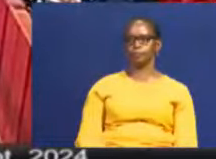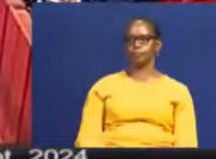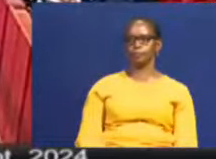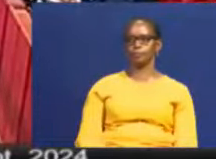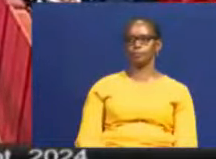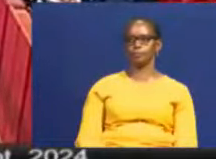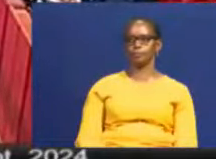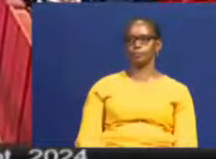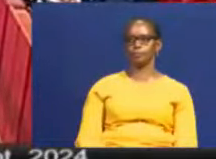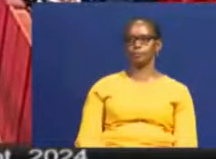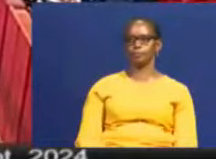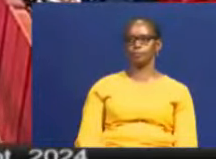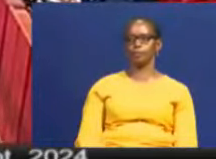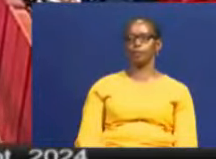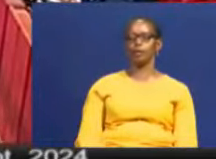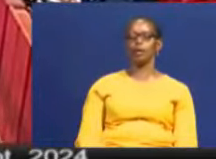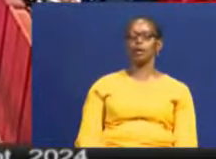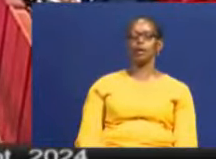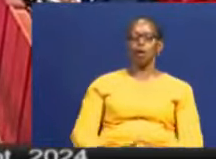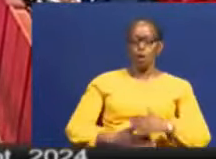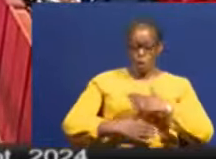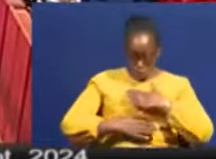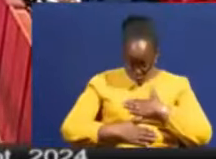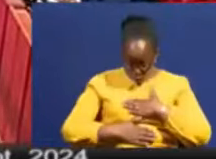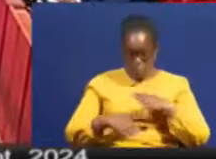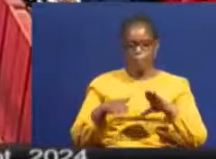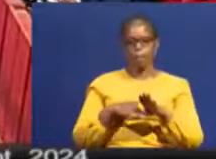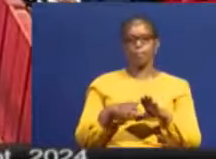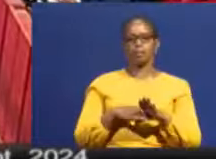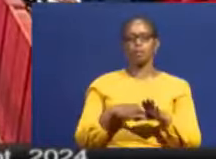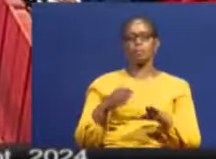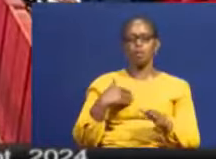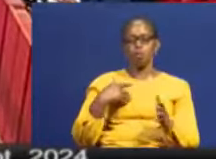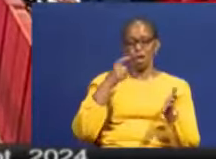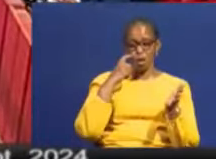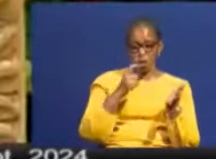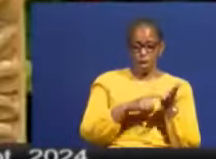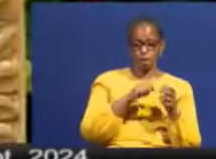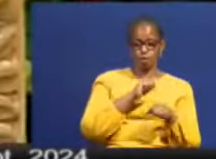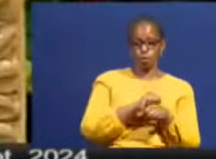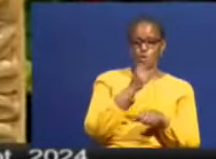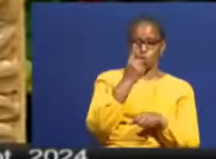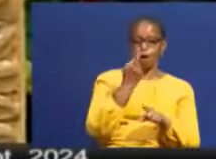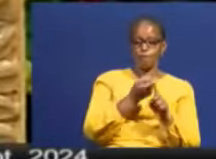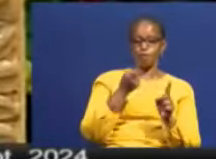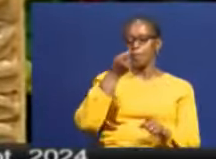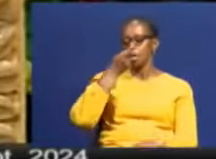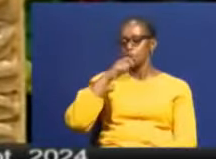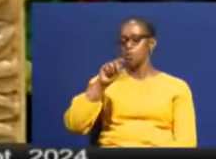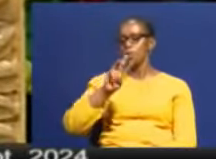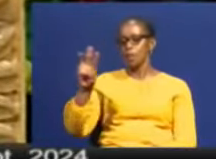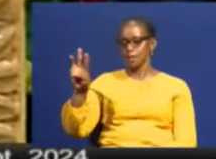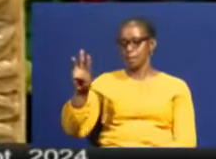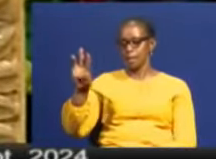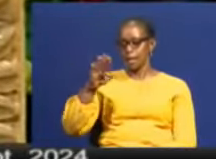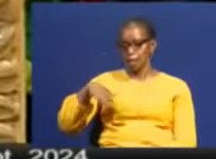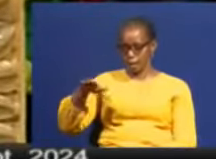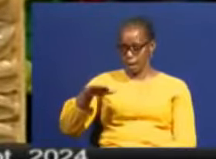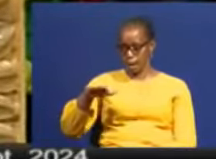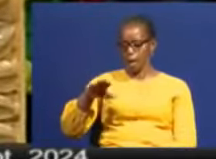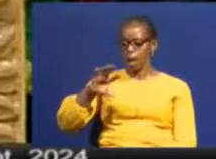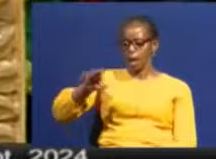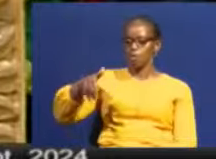Honorable members, allow me to recognize the presence of Kiwanzani Academy from Kitui West constituency, Kitui